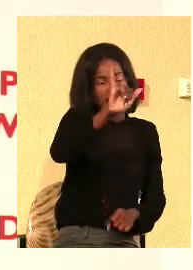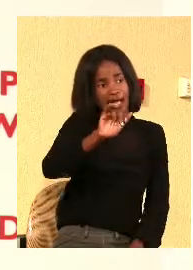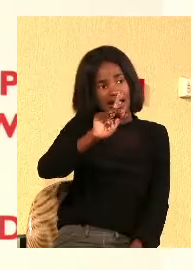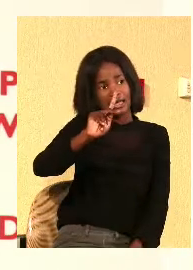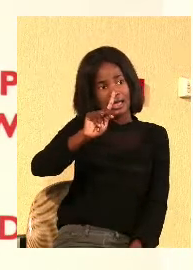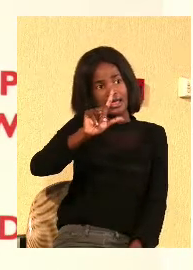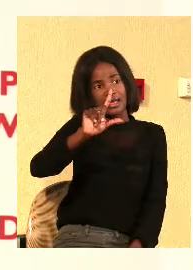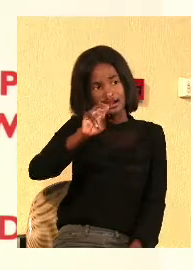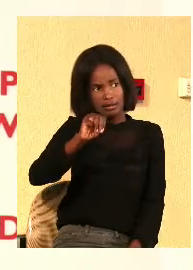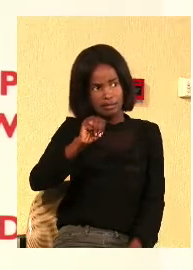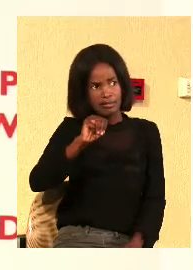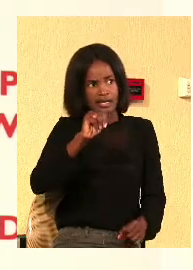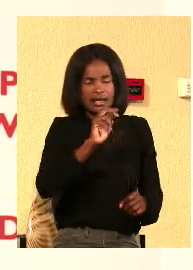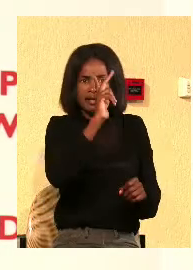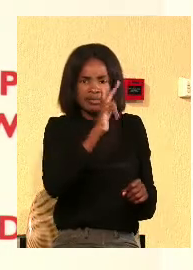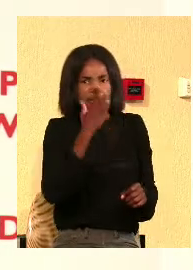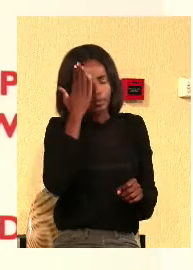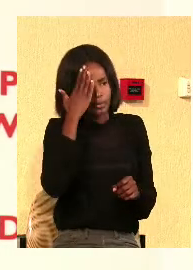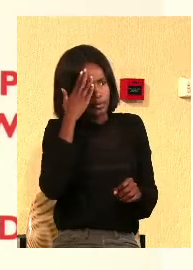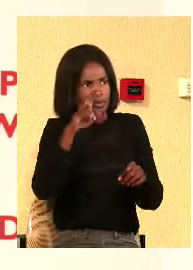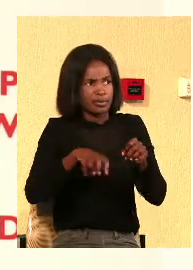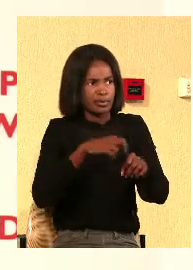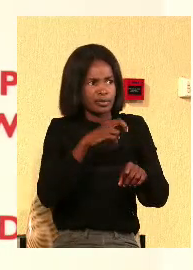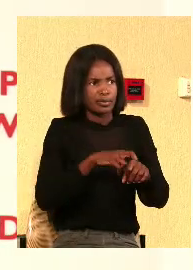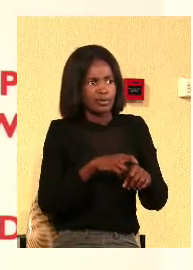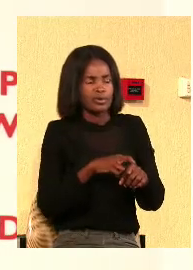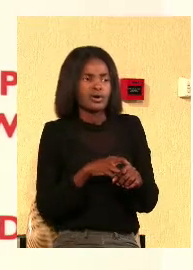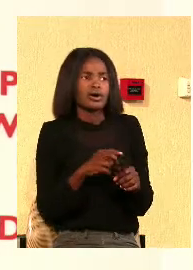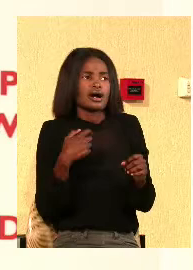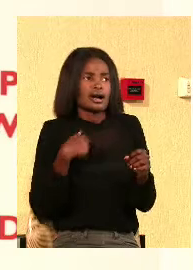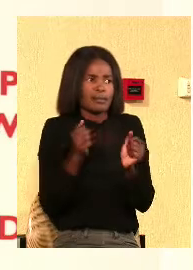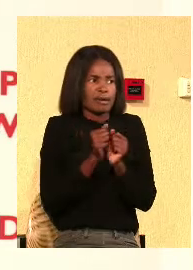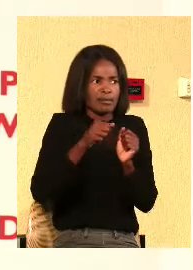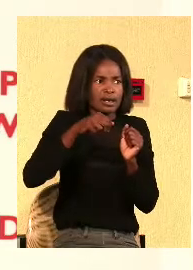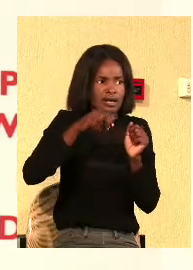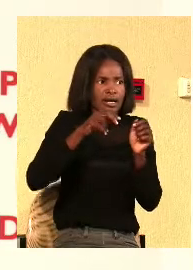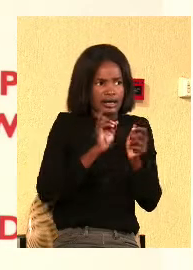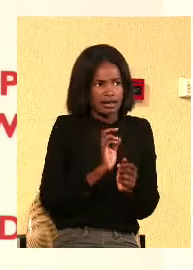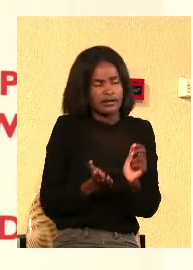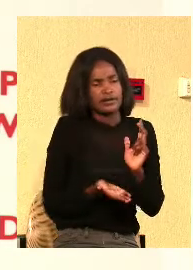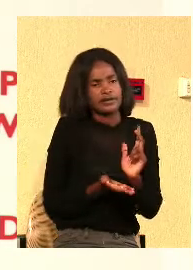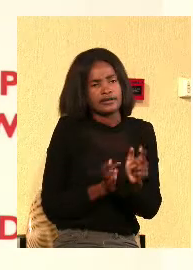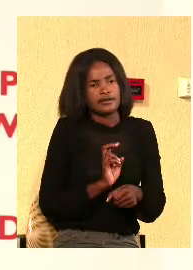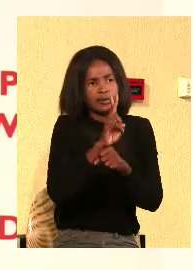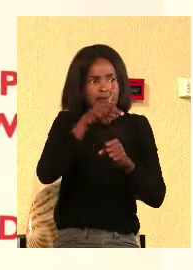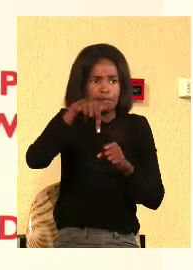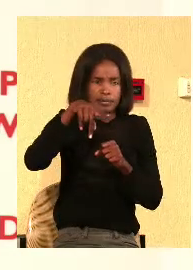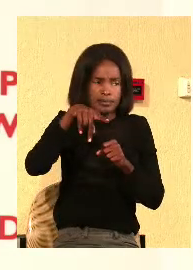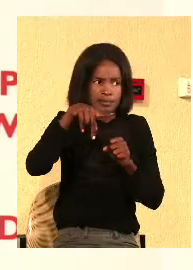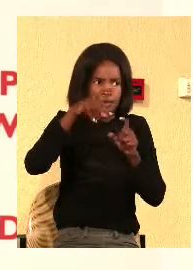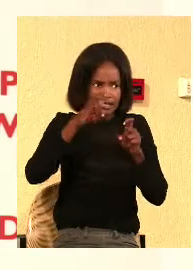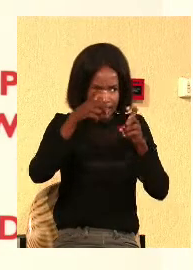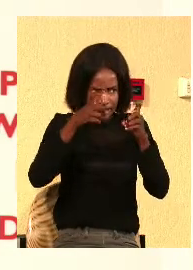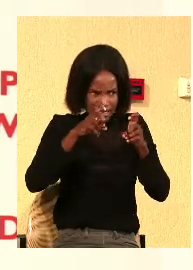was well arranged. Everybody knew. We went there with Ms. Masabane. We talked to them. They were escorted to